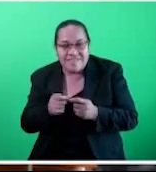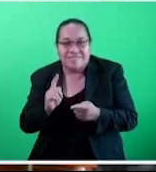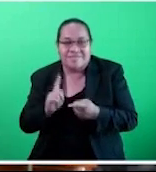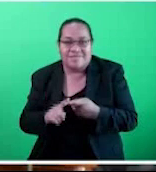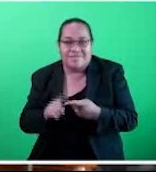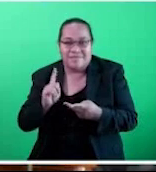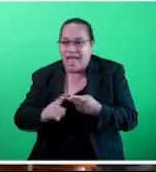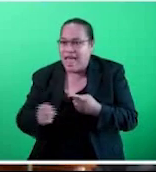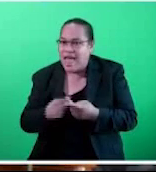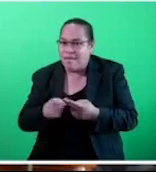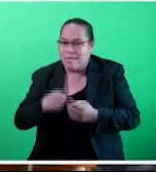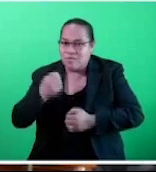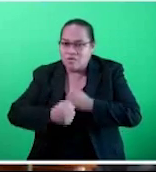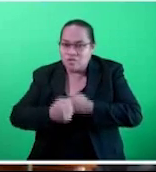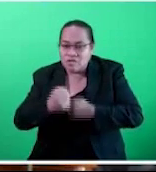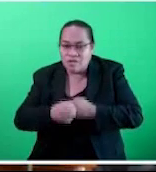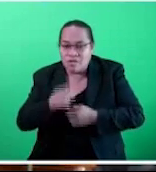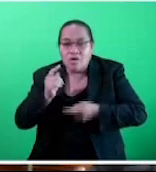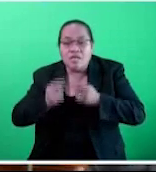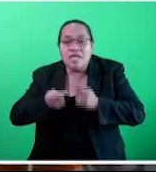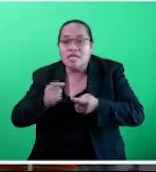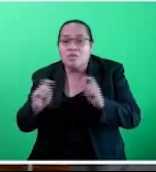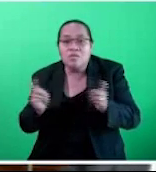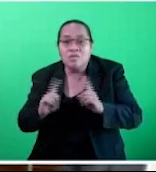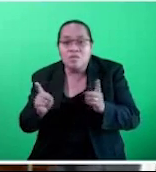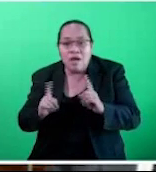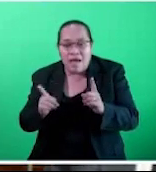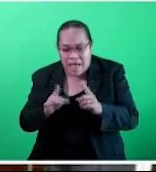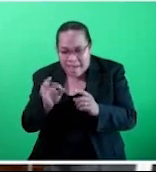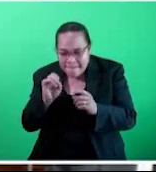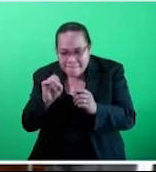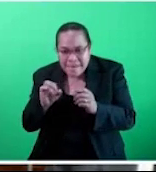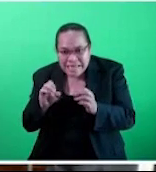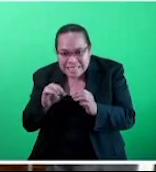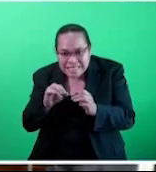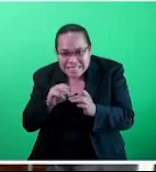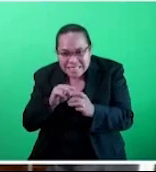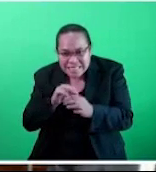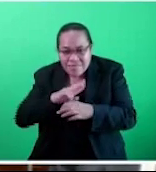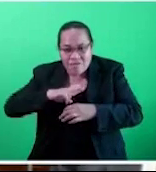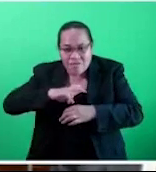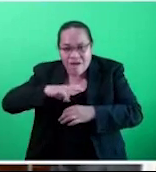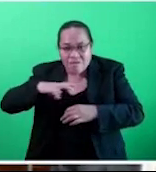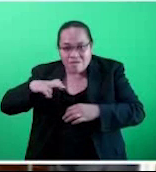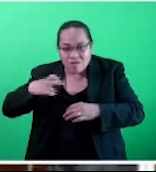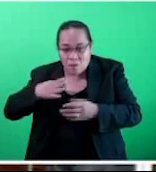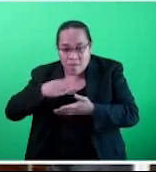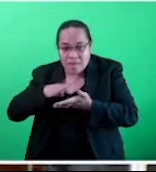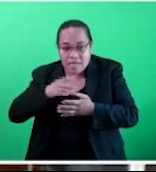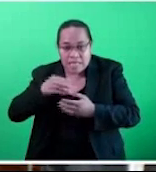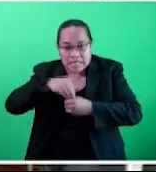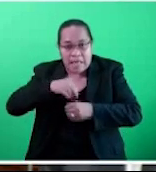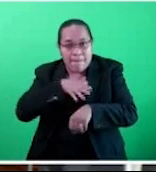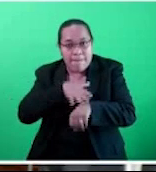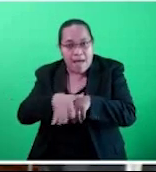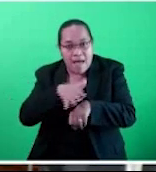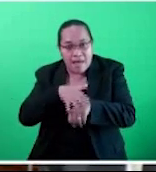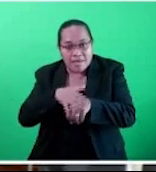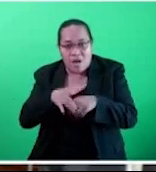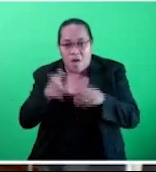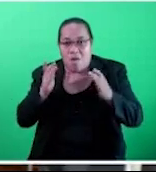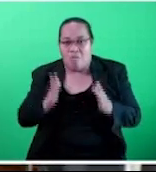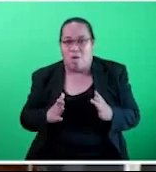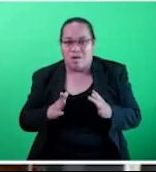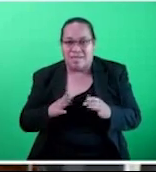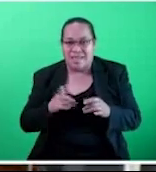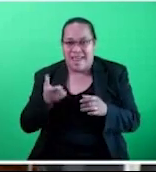diagnostics machines test for the presence of particles of the virus or bacteria itself in the blood, bodily secretion, or